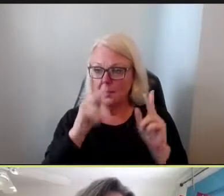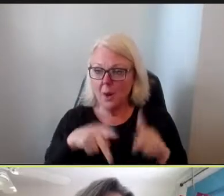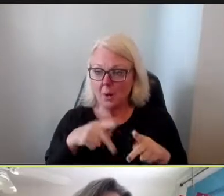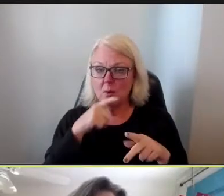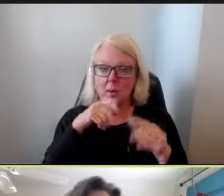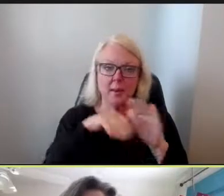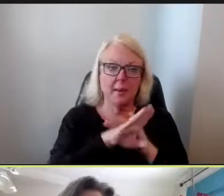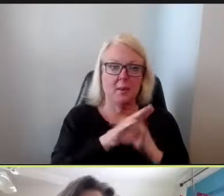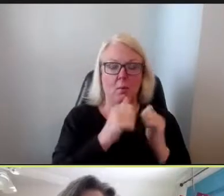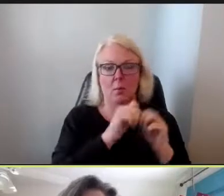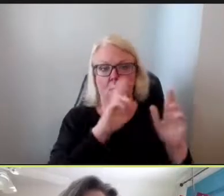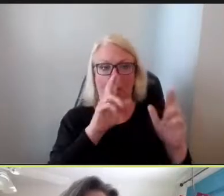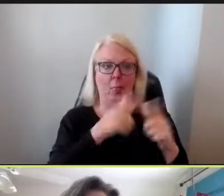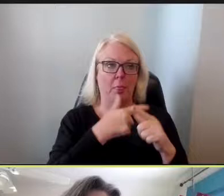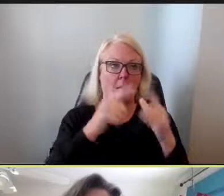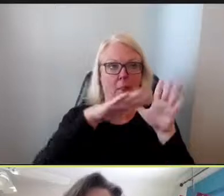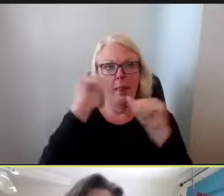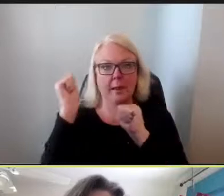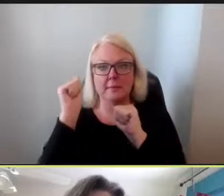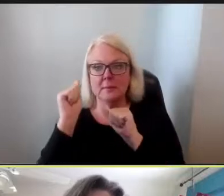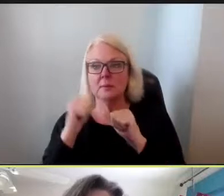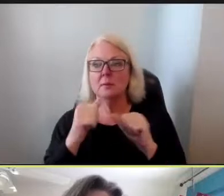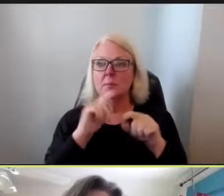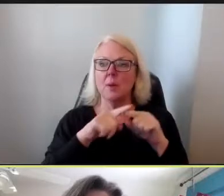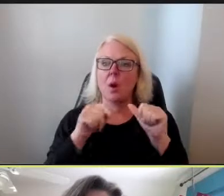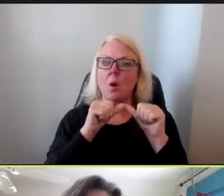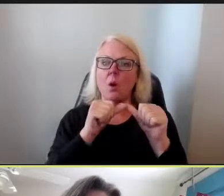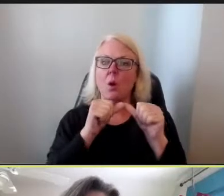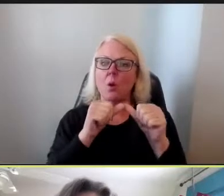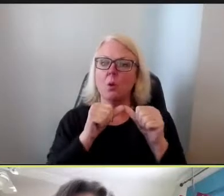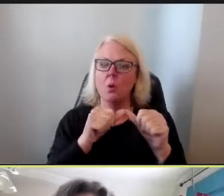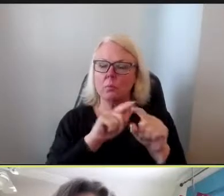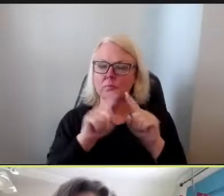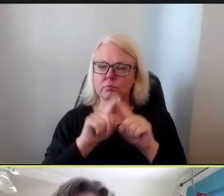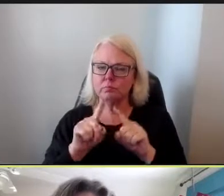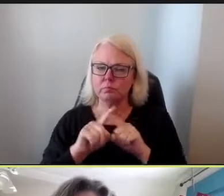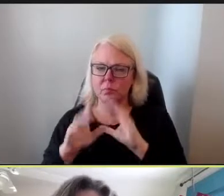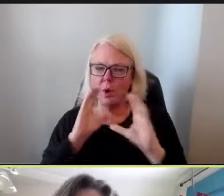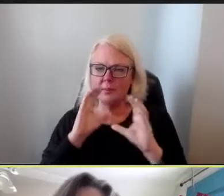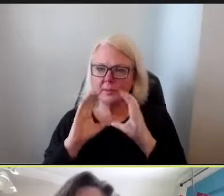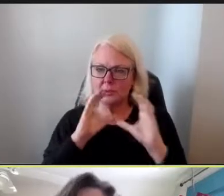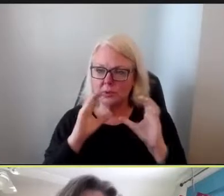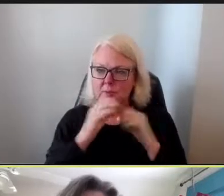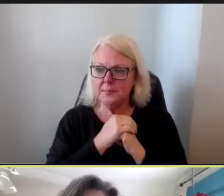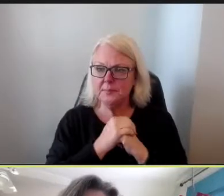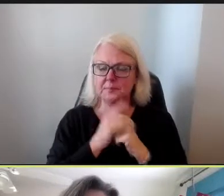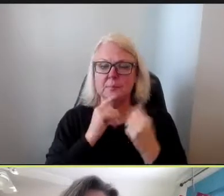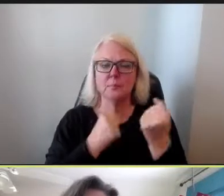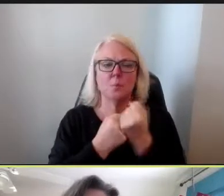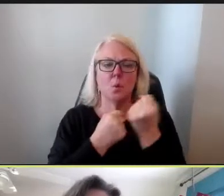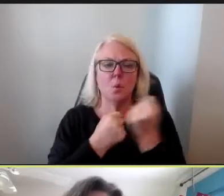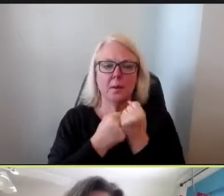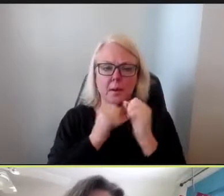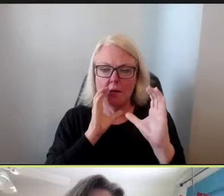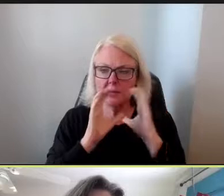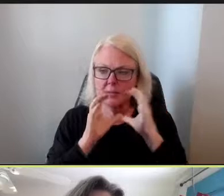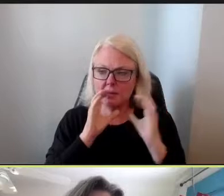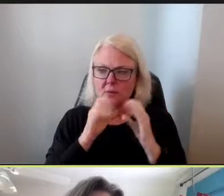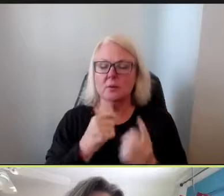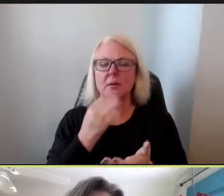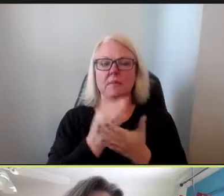in with a bang and then leaves, but an ongoing series of conversations and supported conversations,